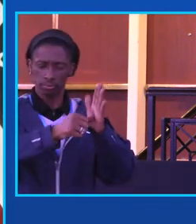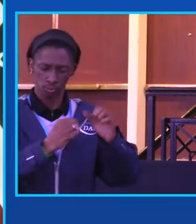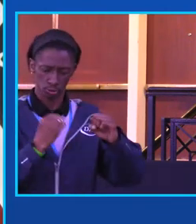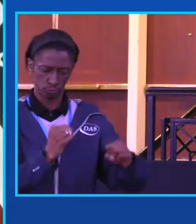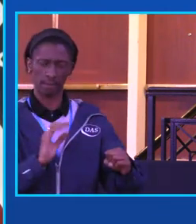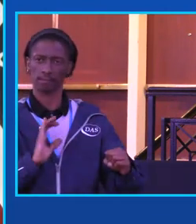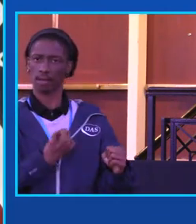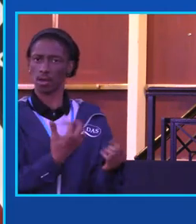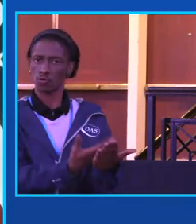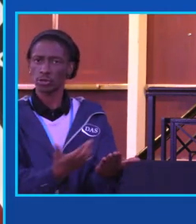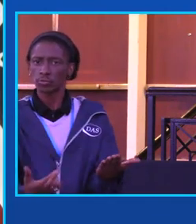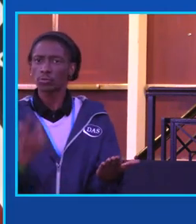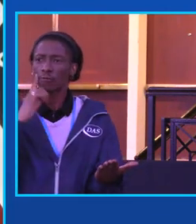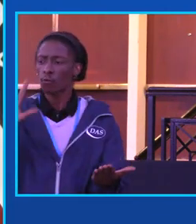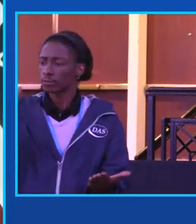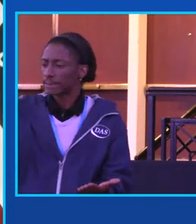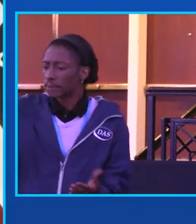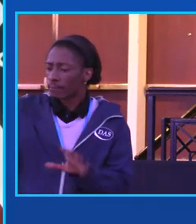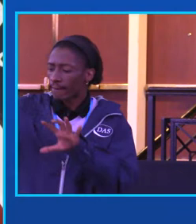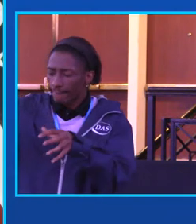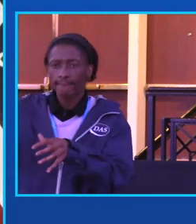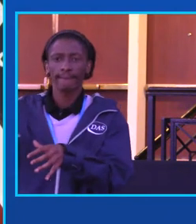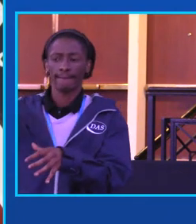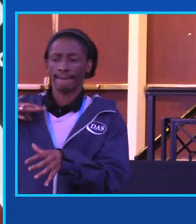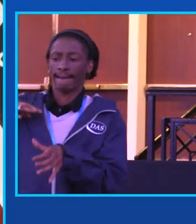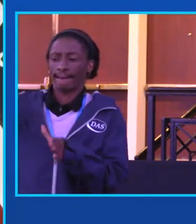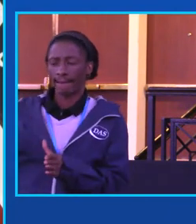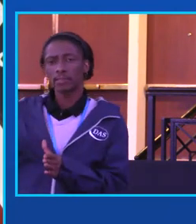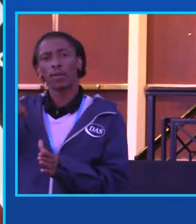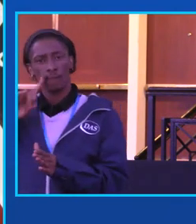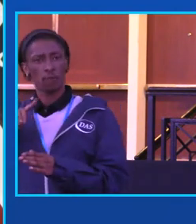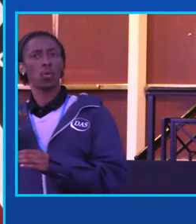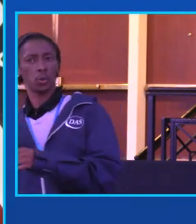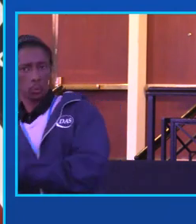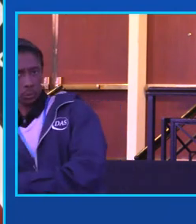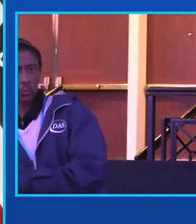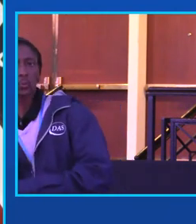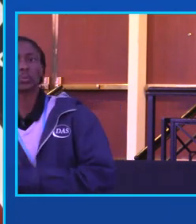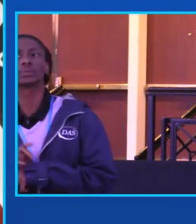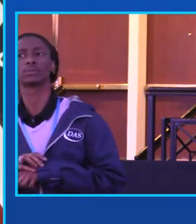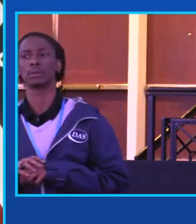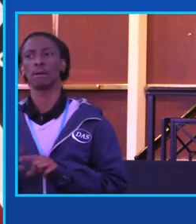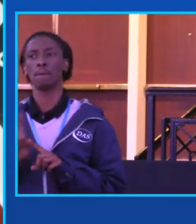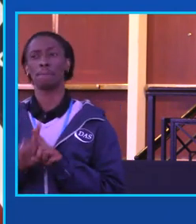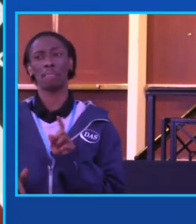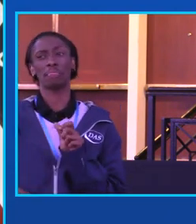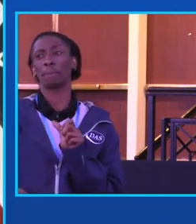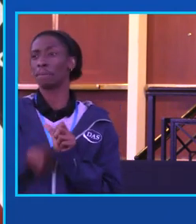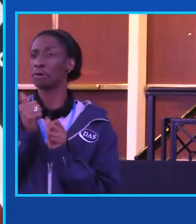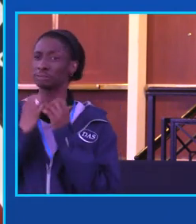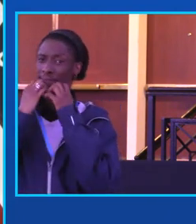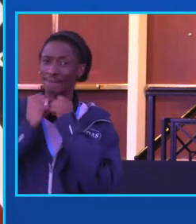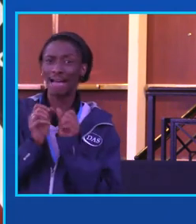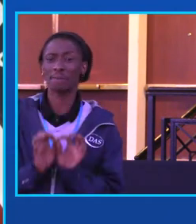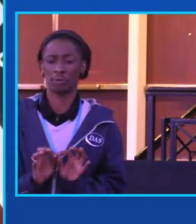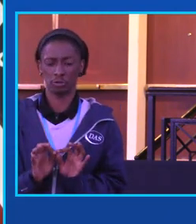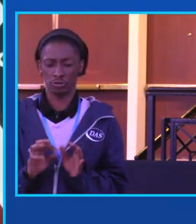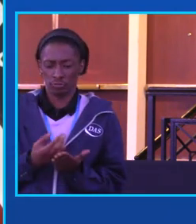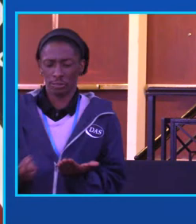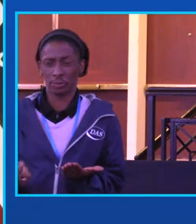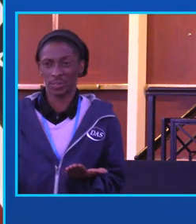our resources for Democratic candidates to access, but the most valuable resource is